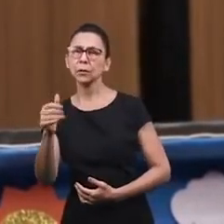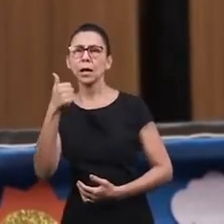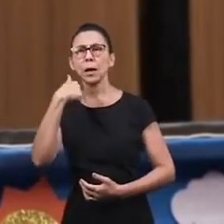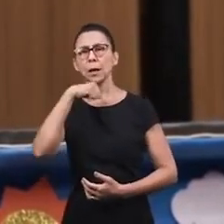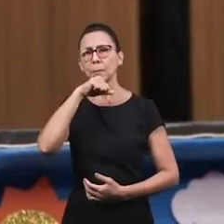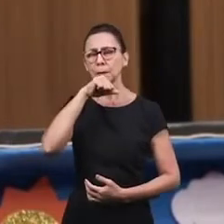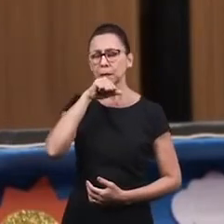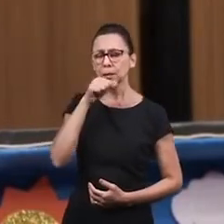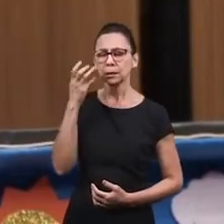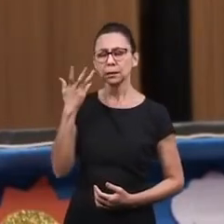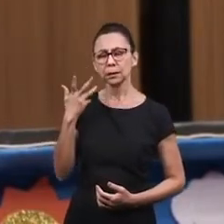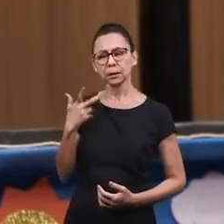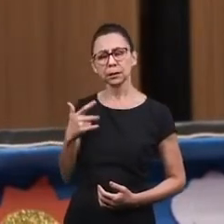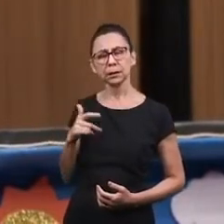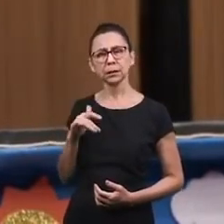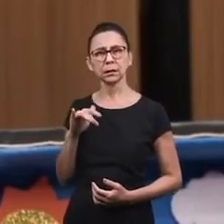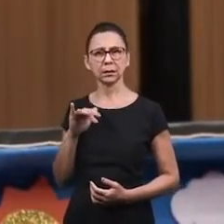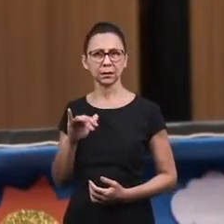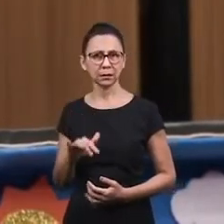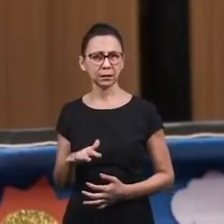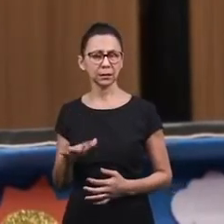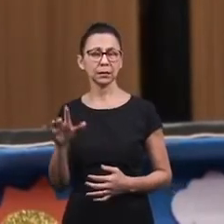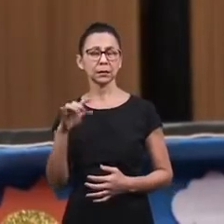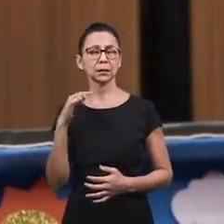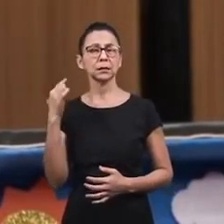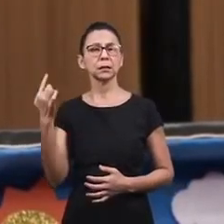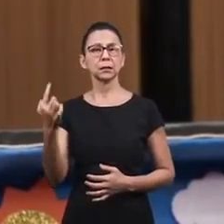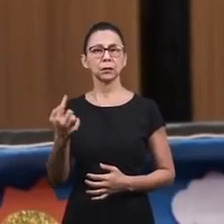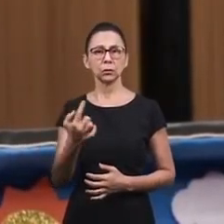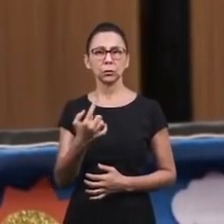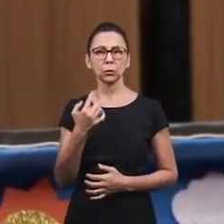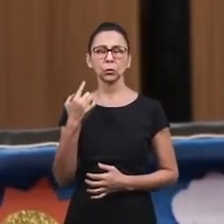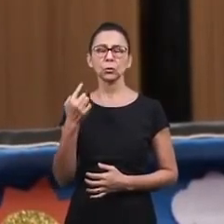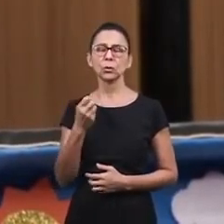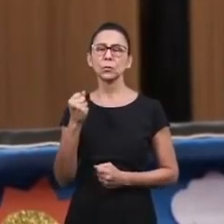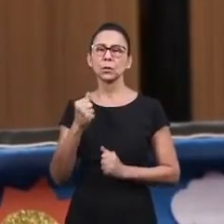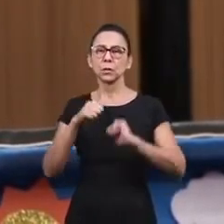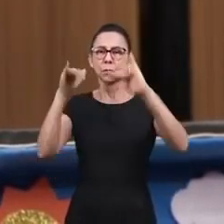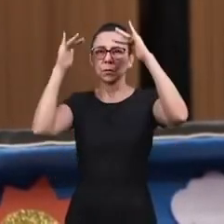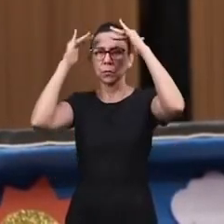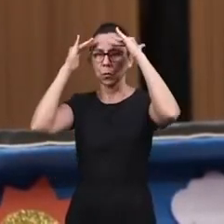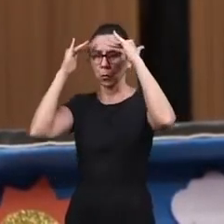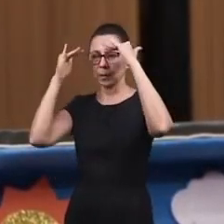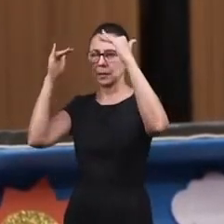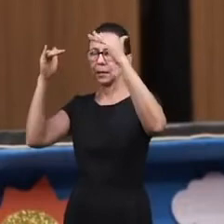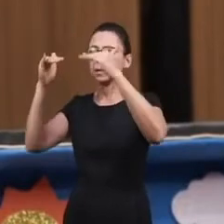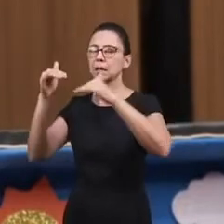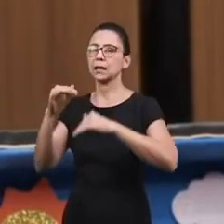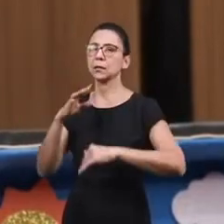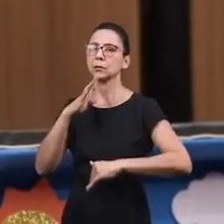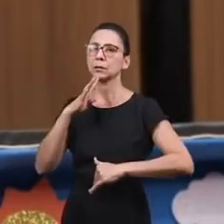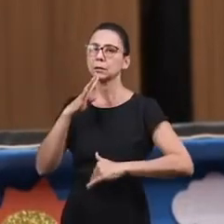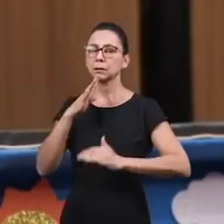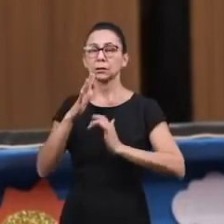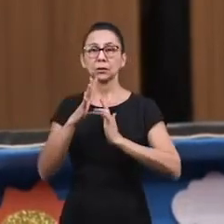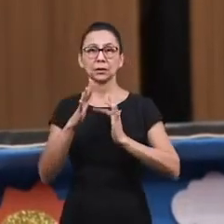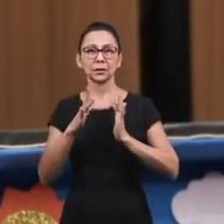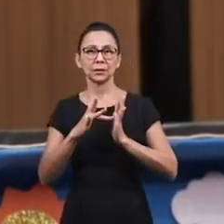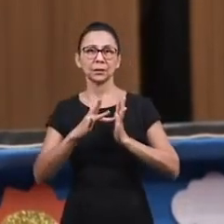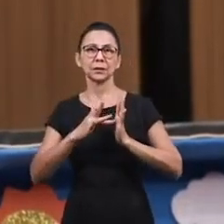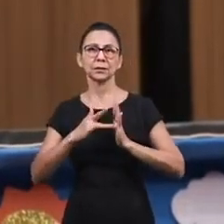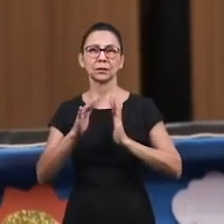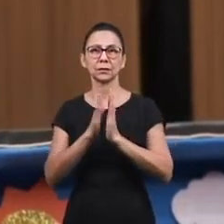family. Bless the mothers and the children, so we may all grow fearing and